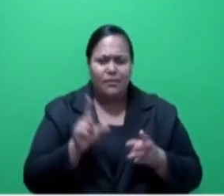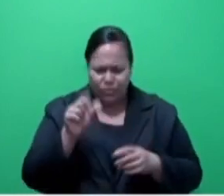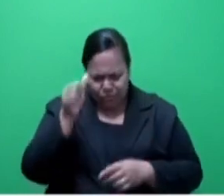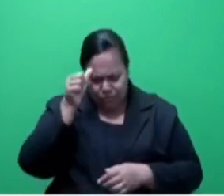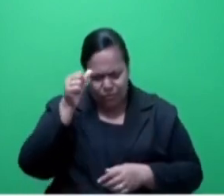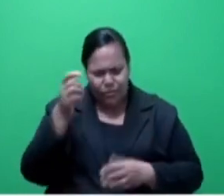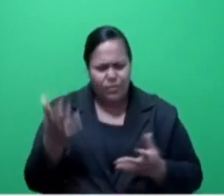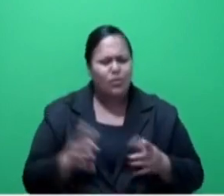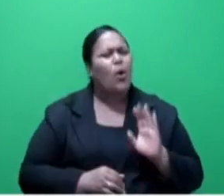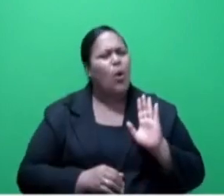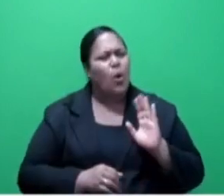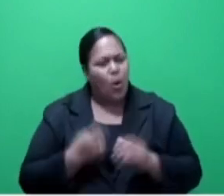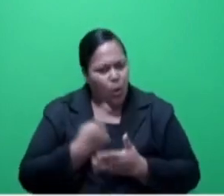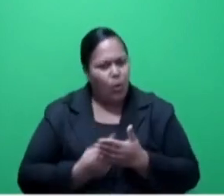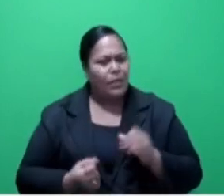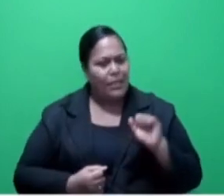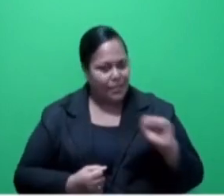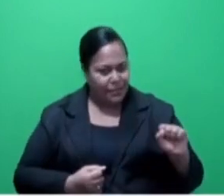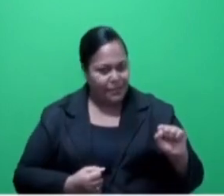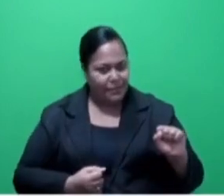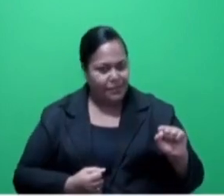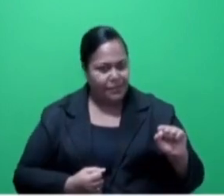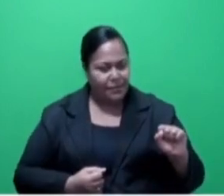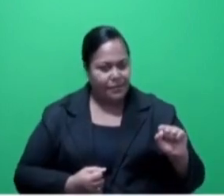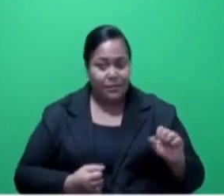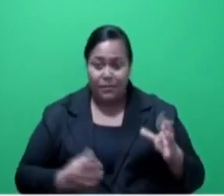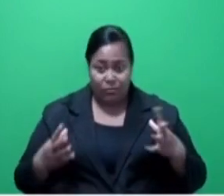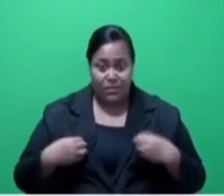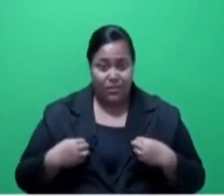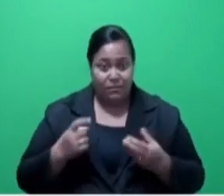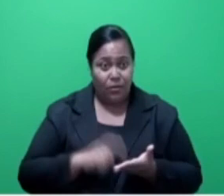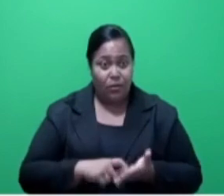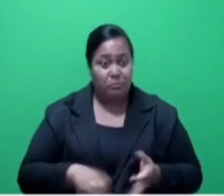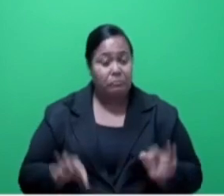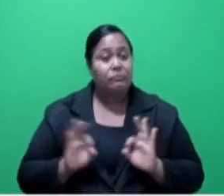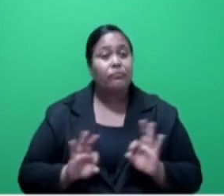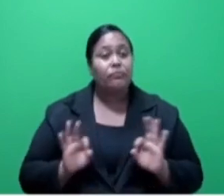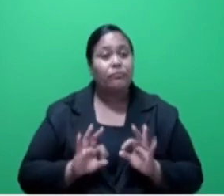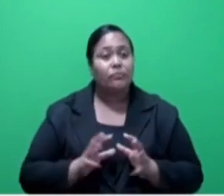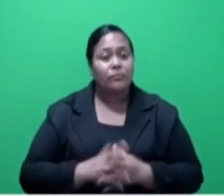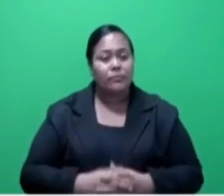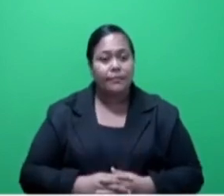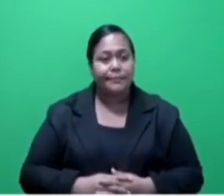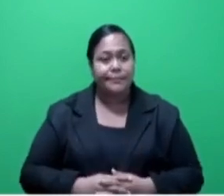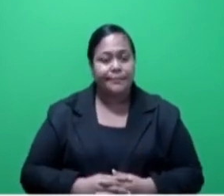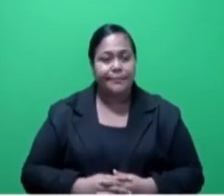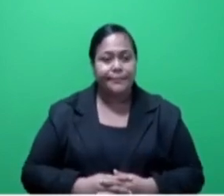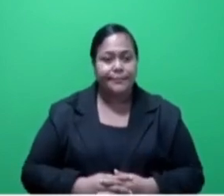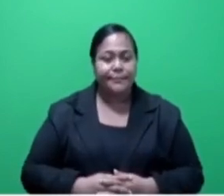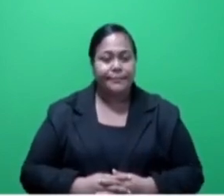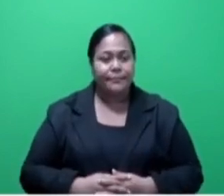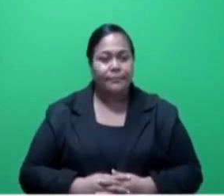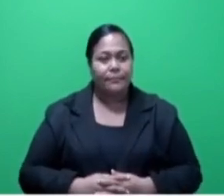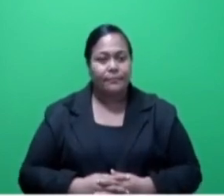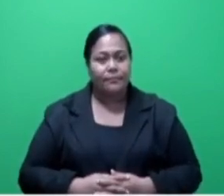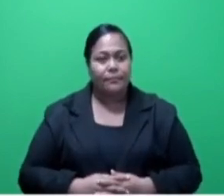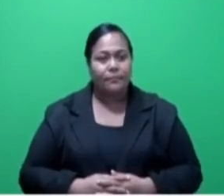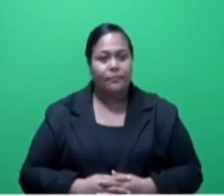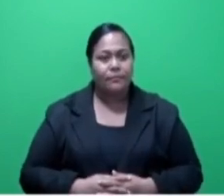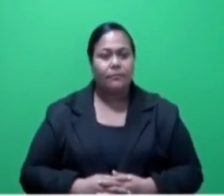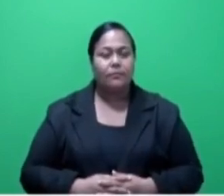for everybody, but who got the loan? He didn't get the loan. Mr. Speaker, sir. Mr. Speaker,